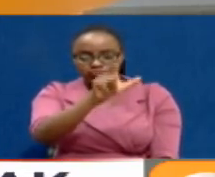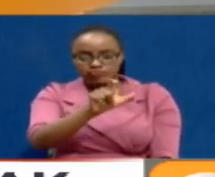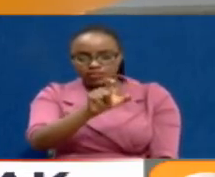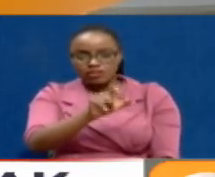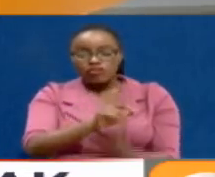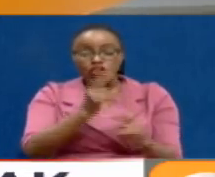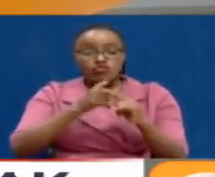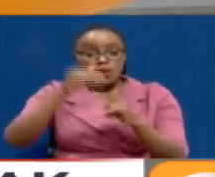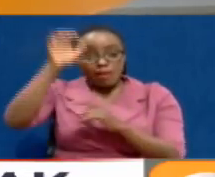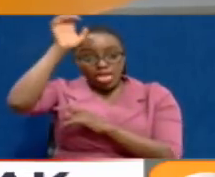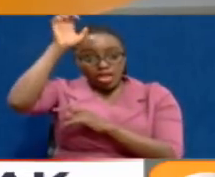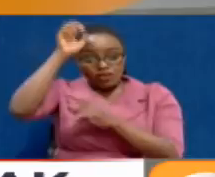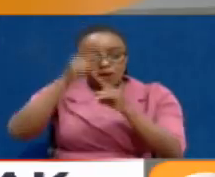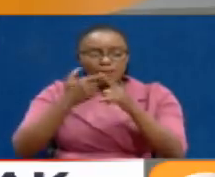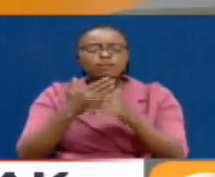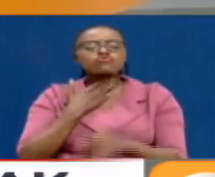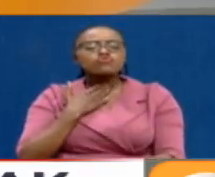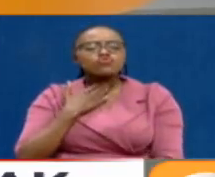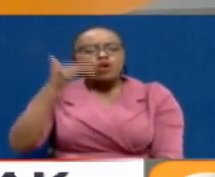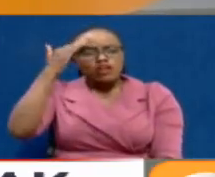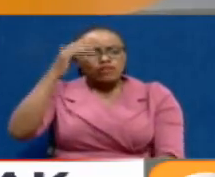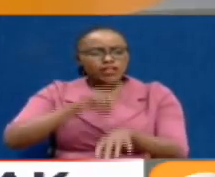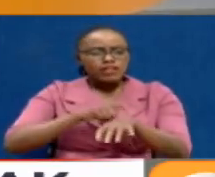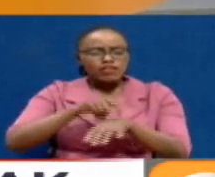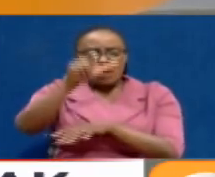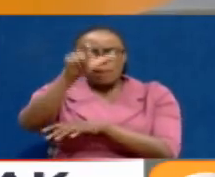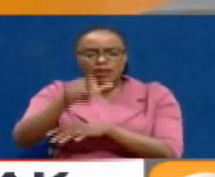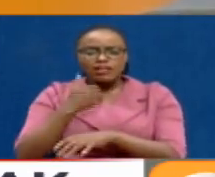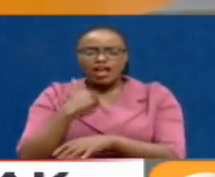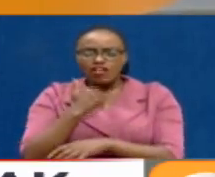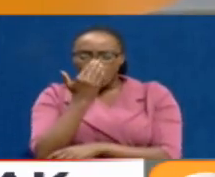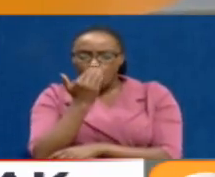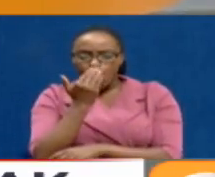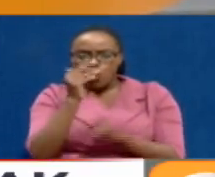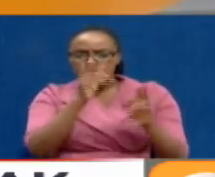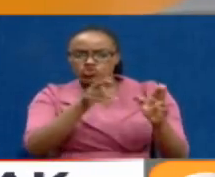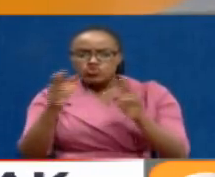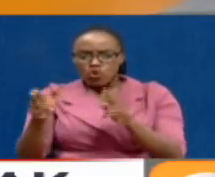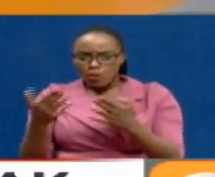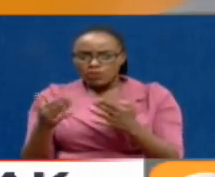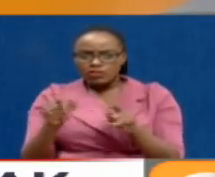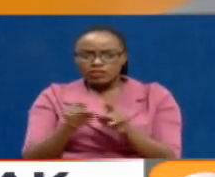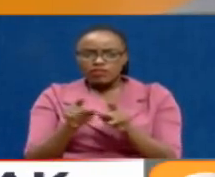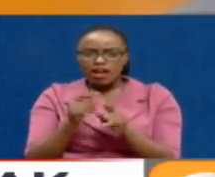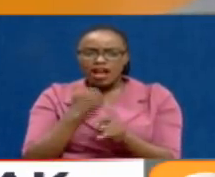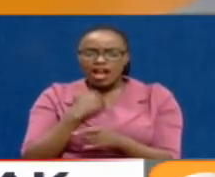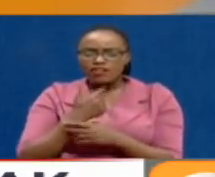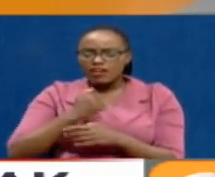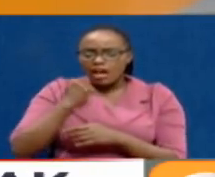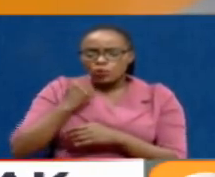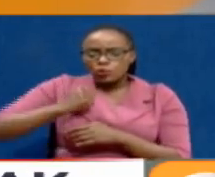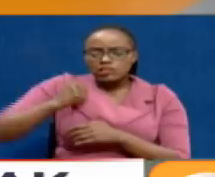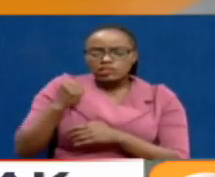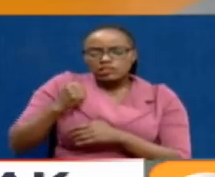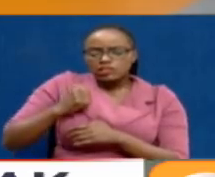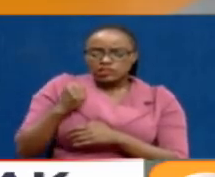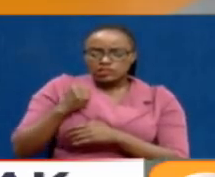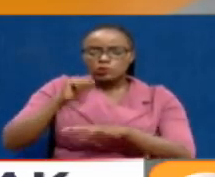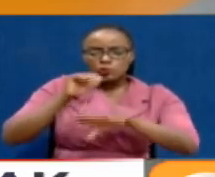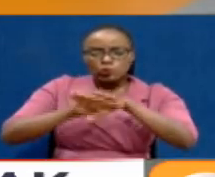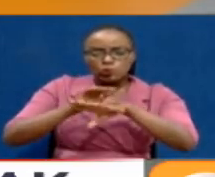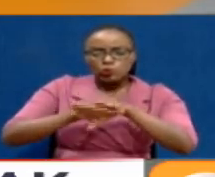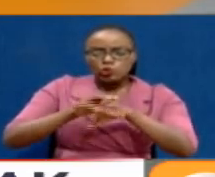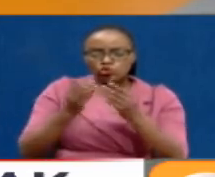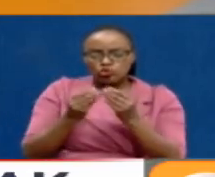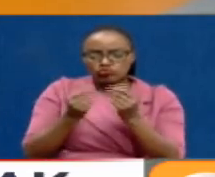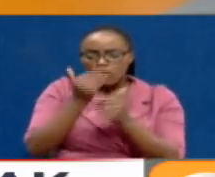says, I'm from Eldoret, but out of curiosity, normally when a person has the common flu, you must have heard that a little bit of whiskey clears the flu.